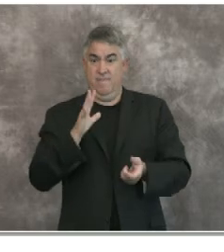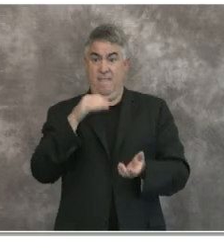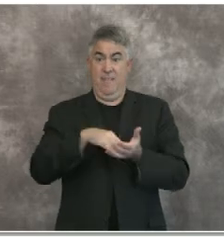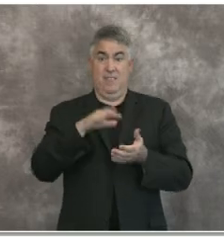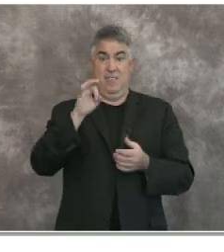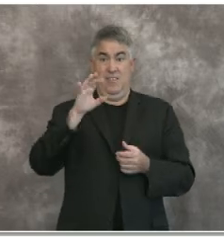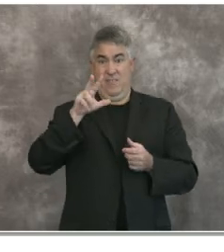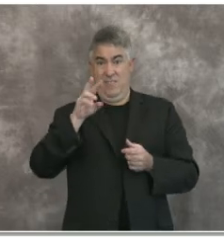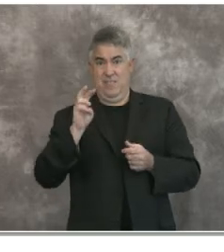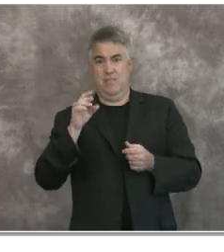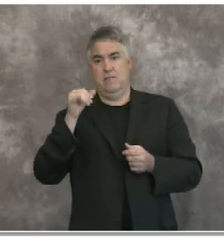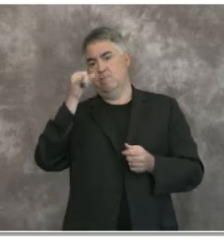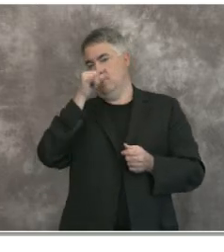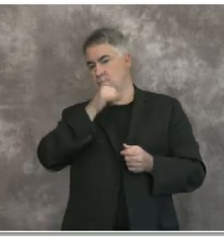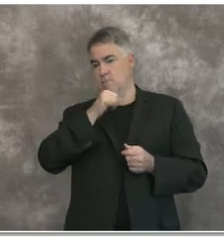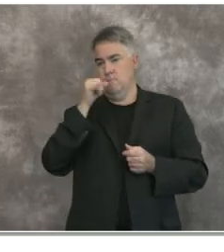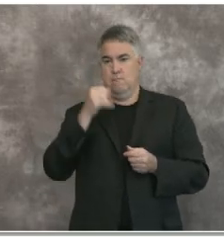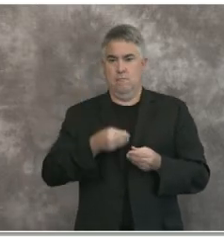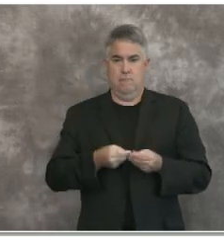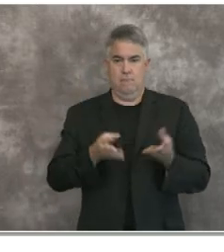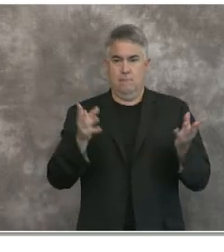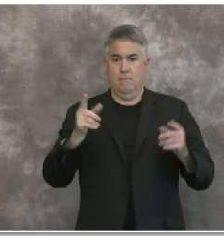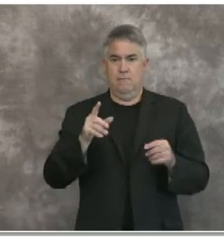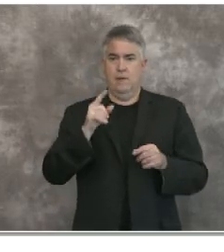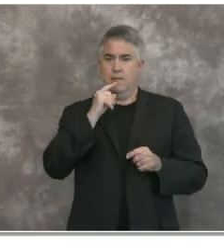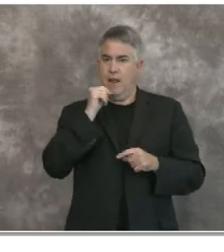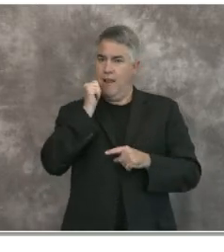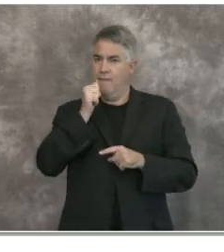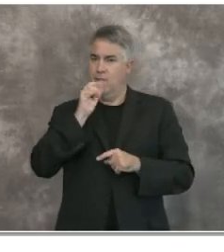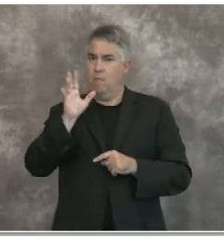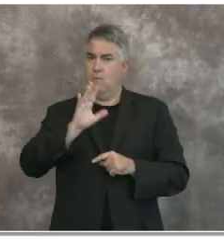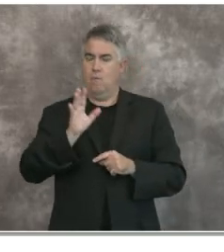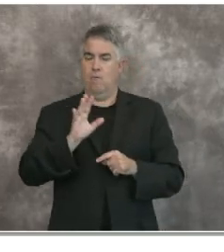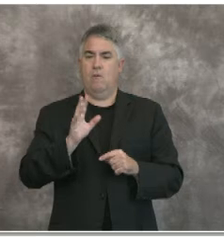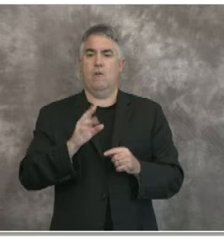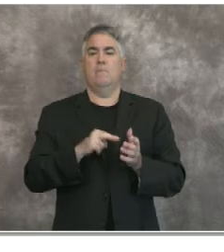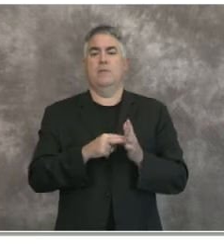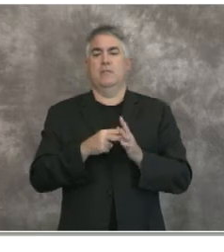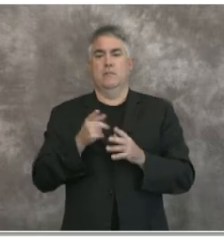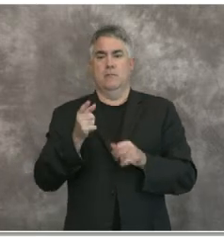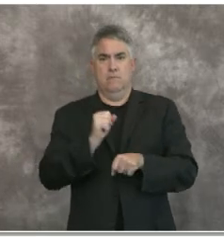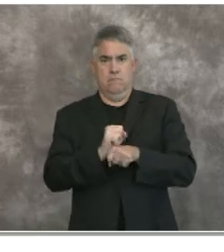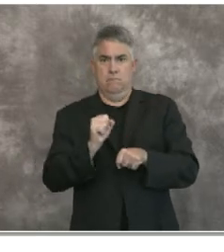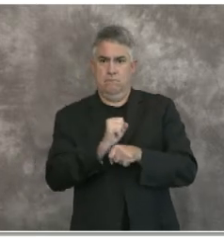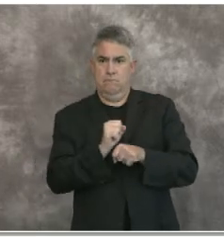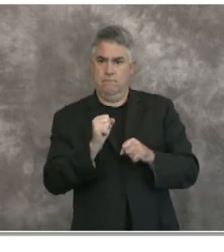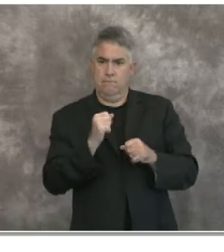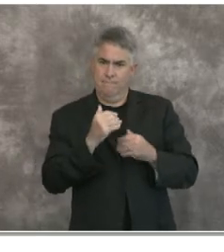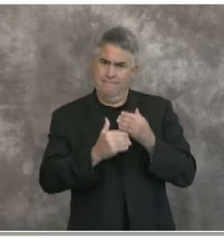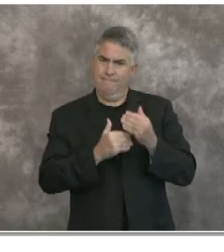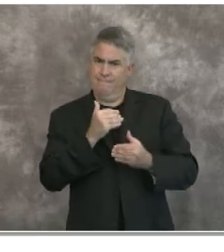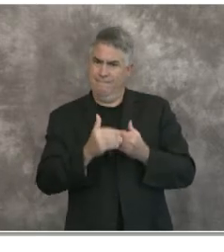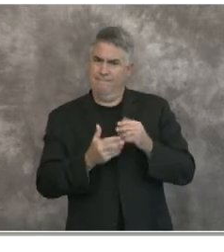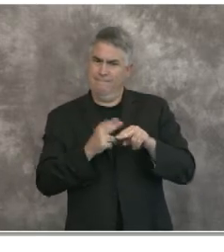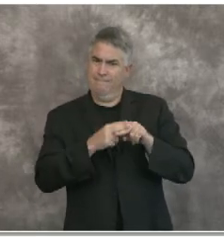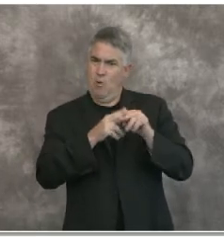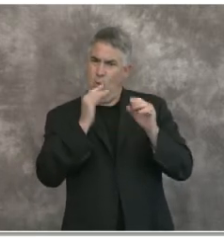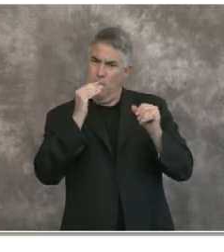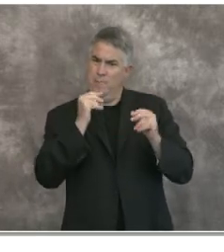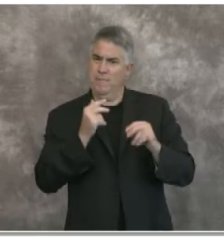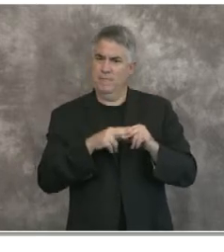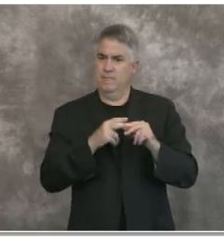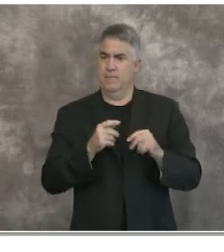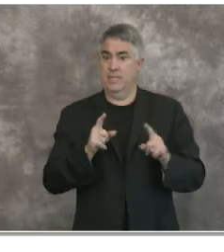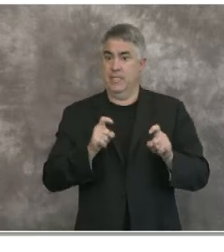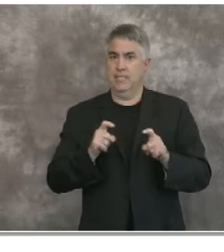5,936, it does not mean we will be at that number every single day. We are working diligently to increase our daily reporting